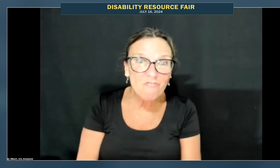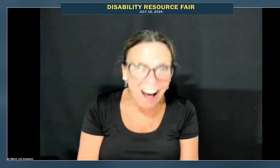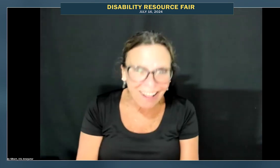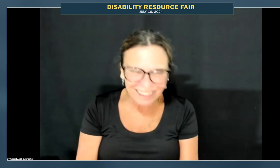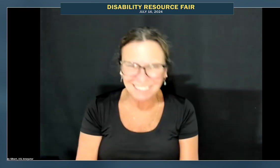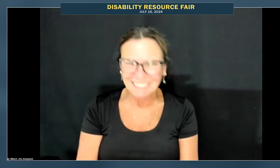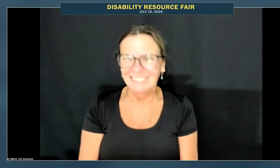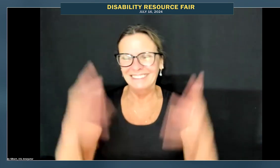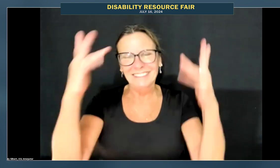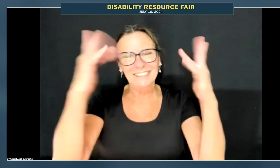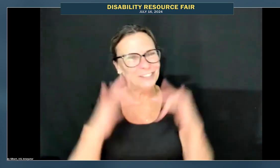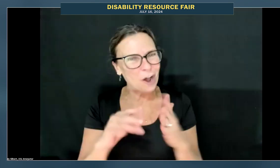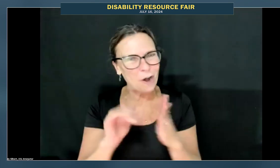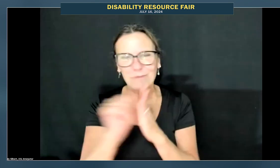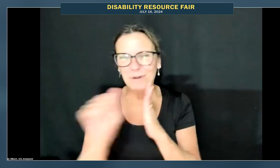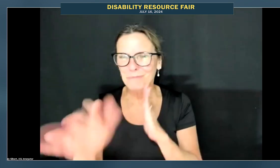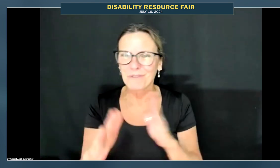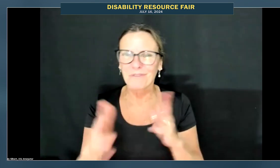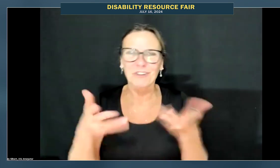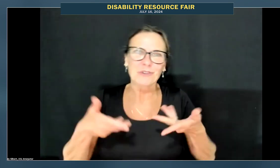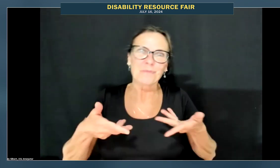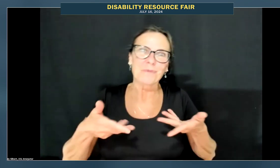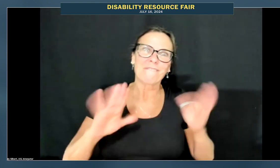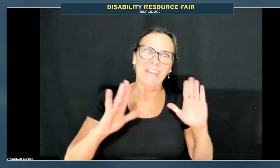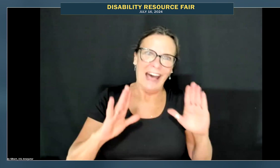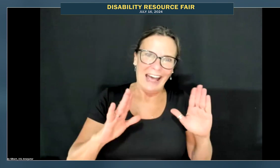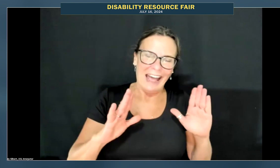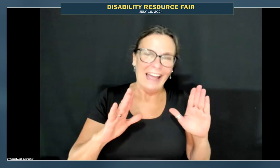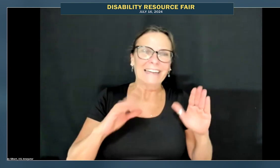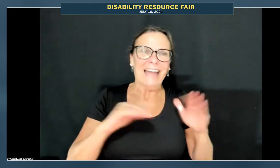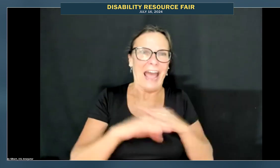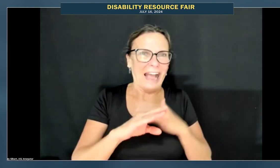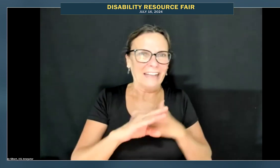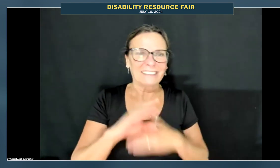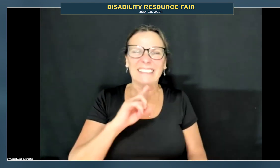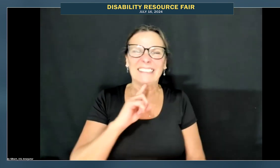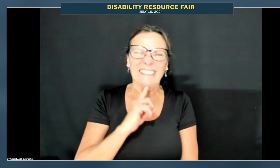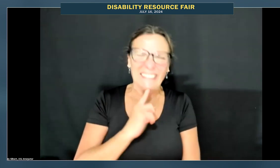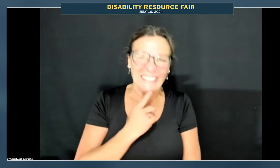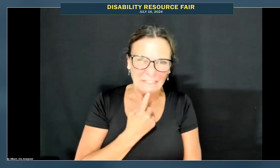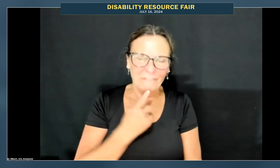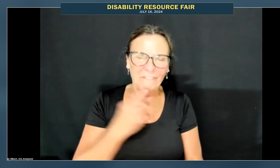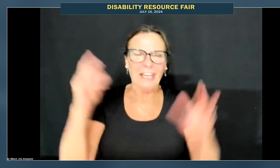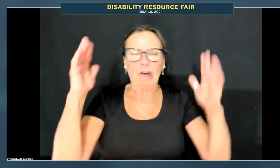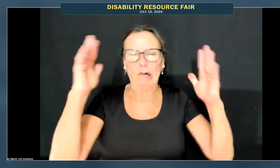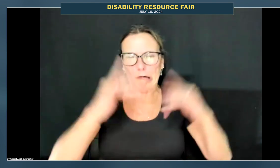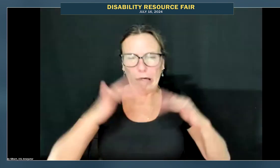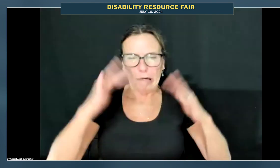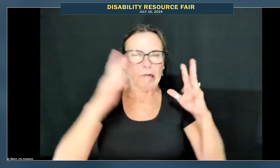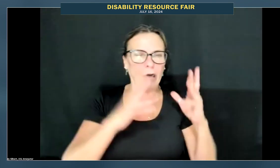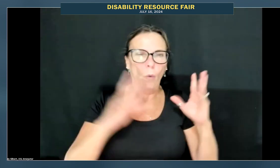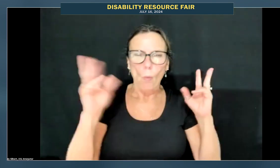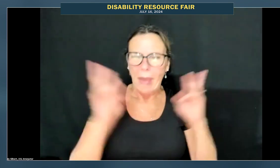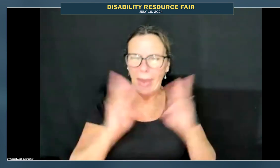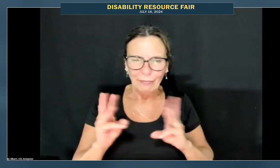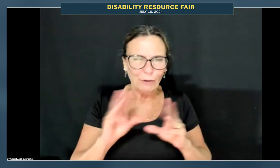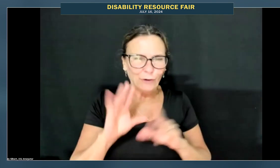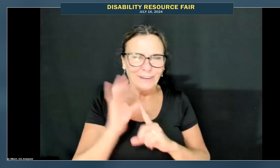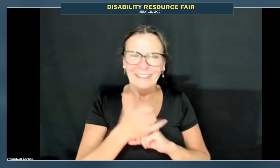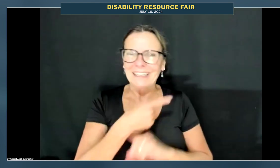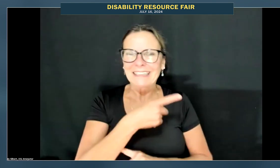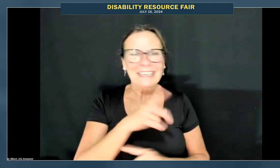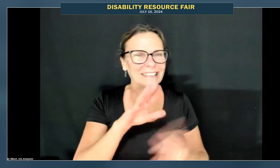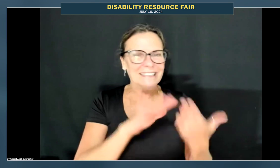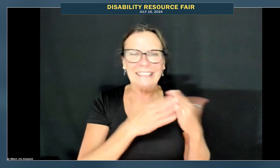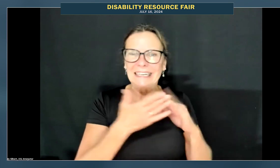snow removal, providing access in severe weather conditions. This is something that the city still has